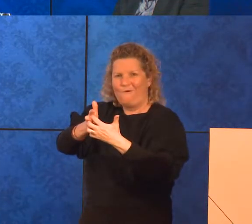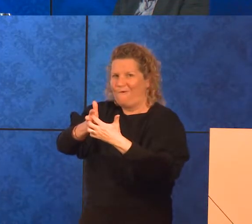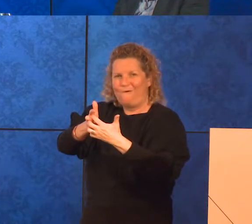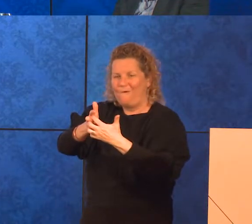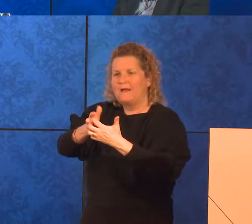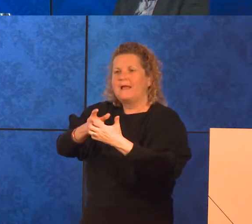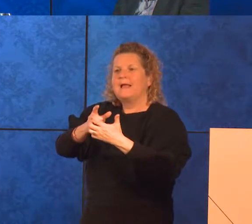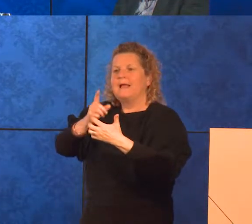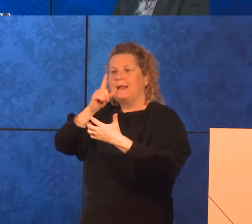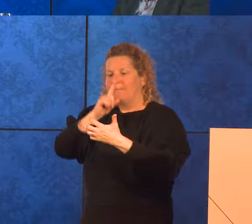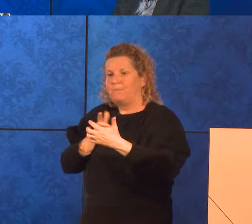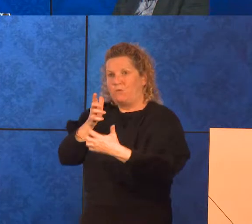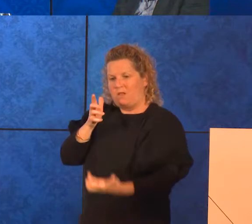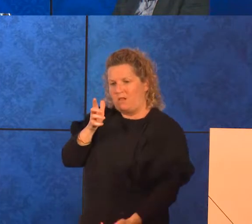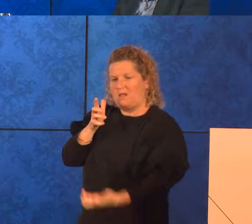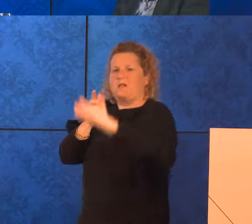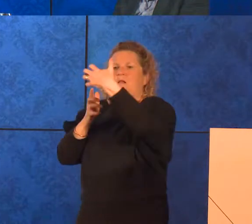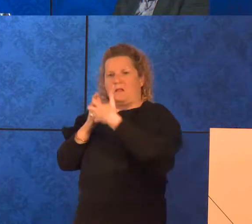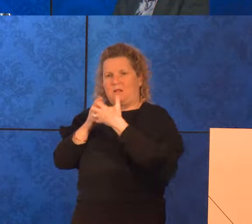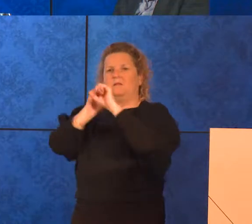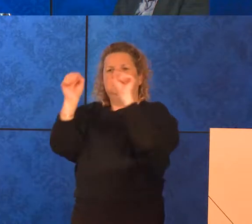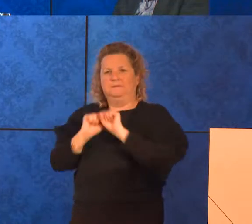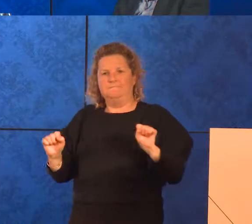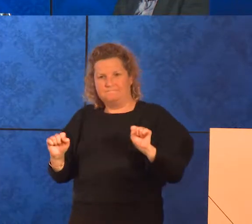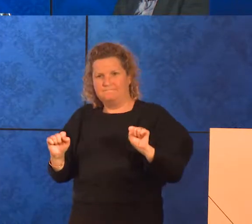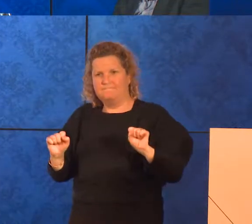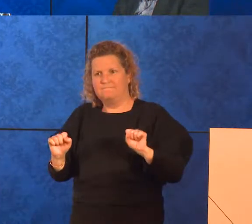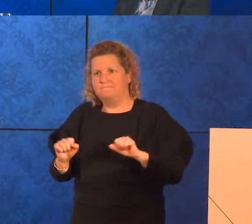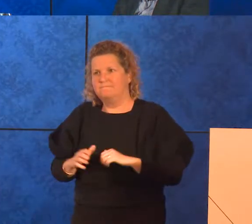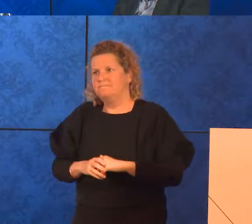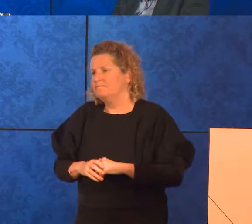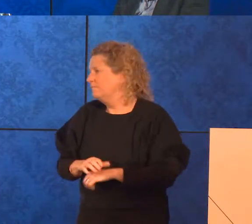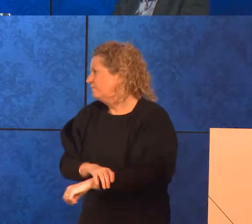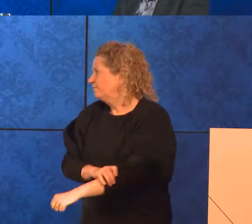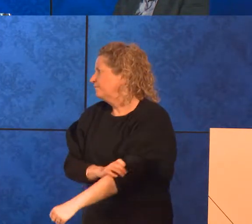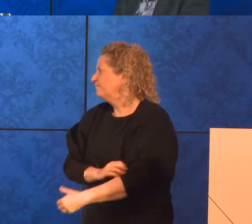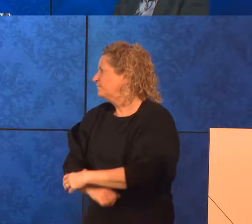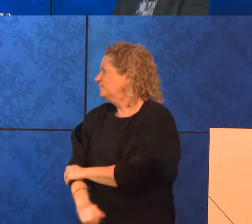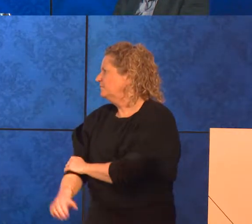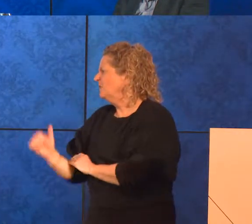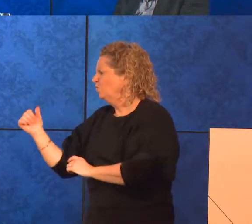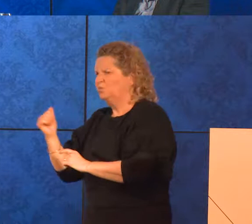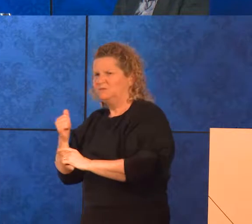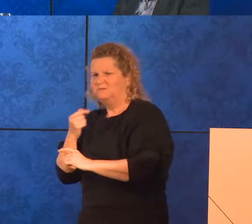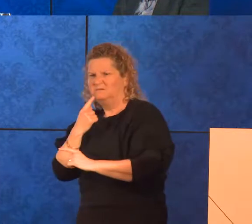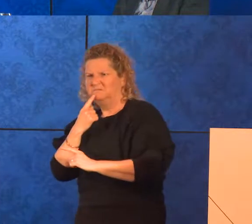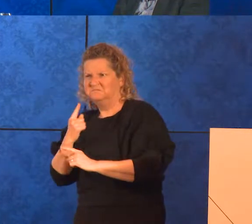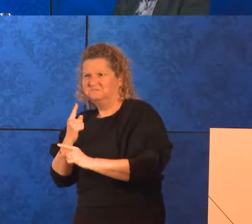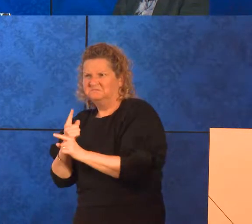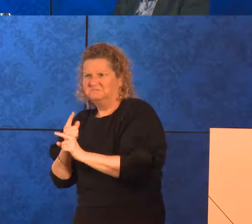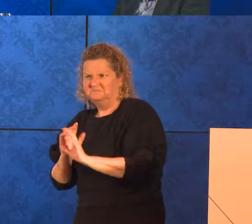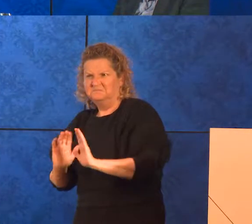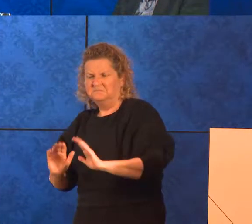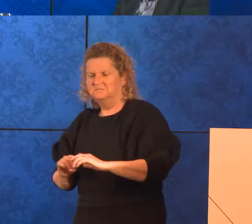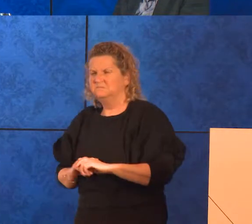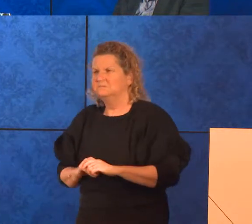to people's needs, and we create a system around that. Which is a great statement. You must have found, though, that you